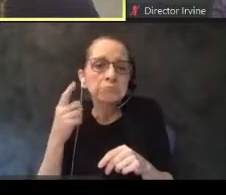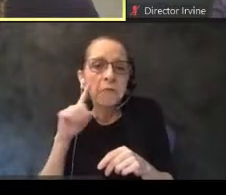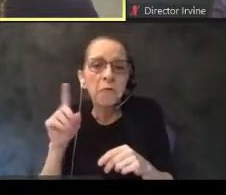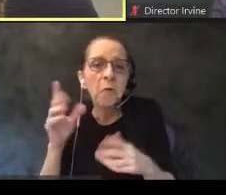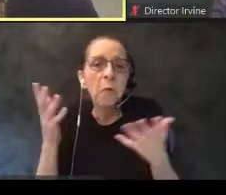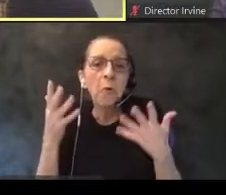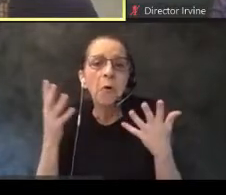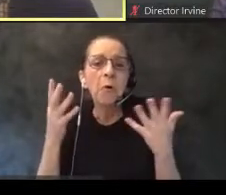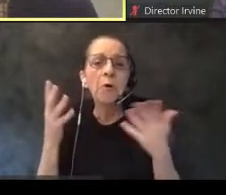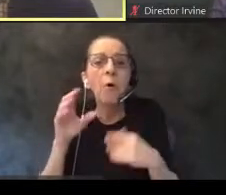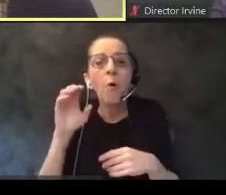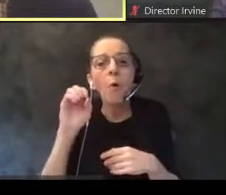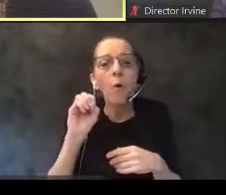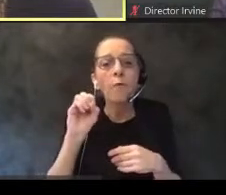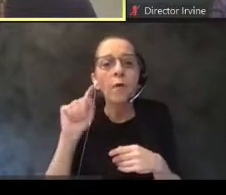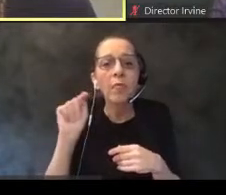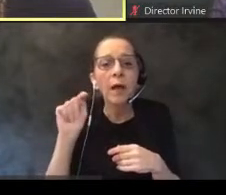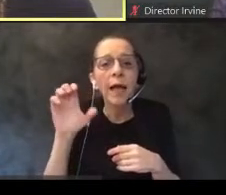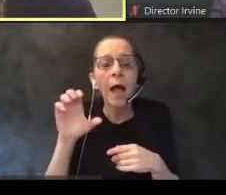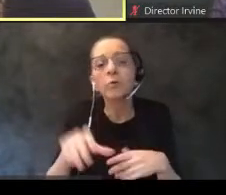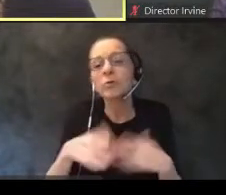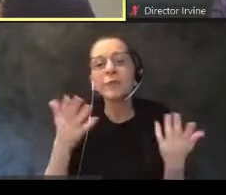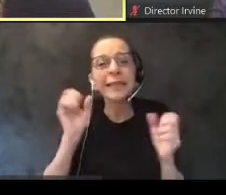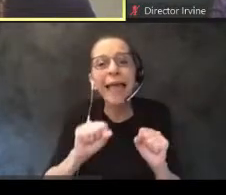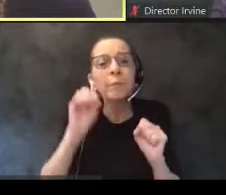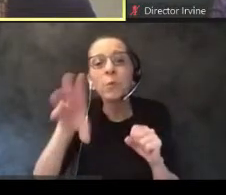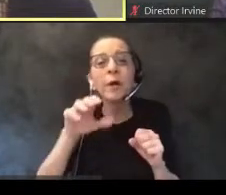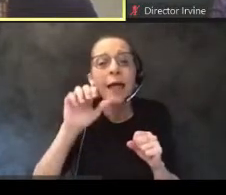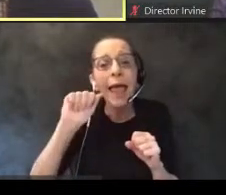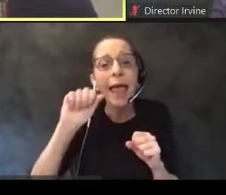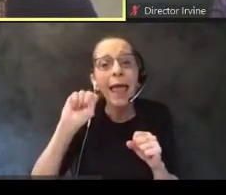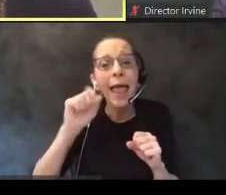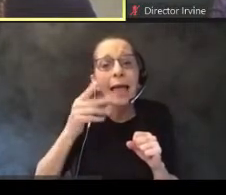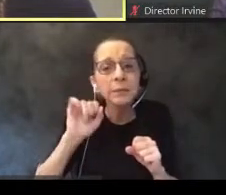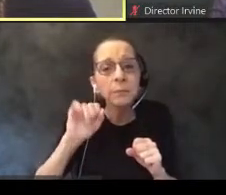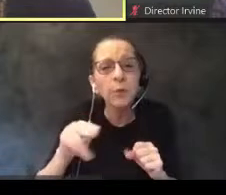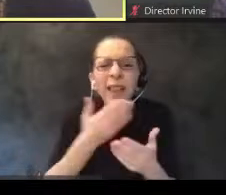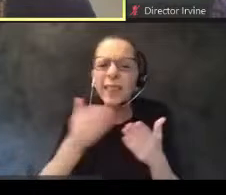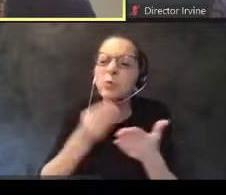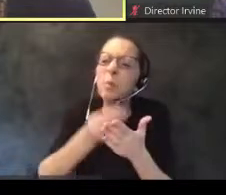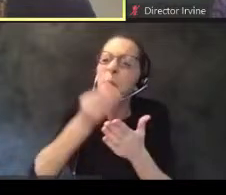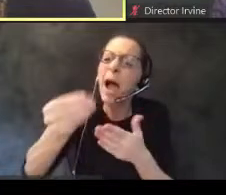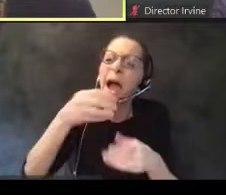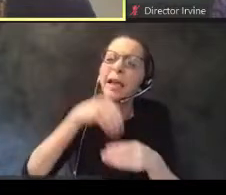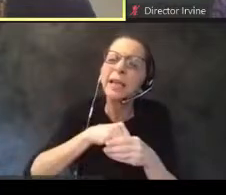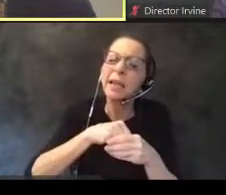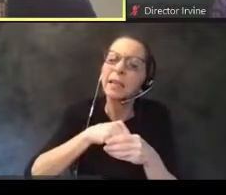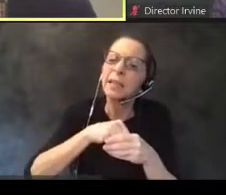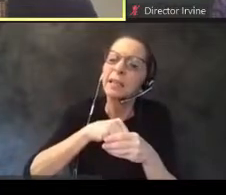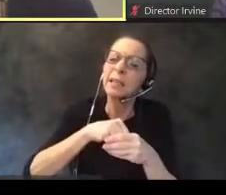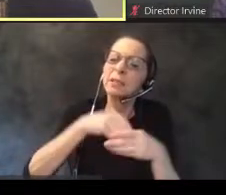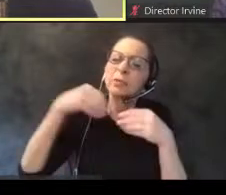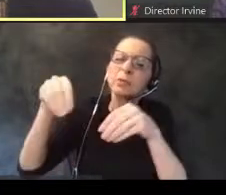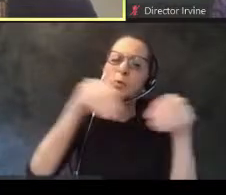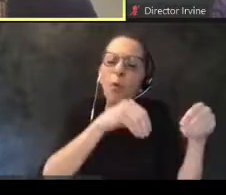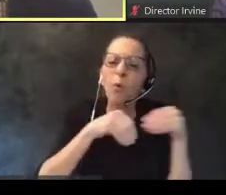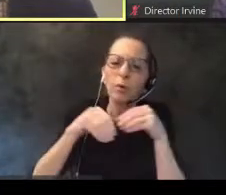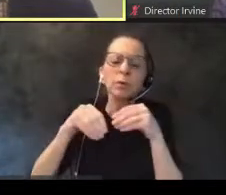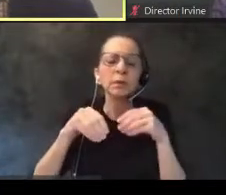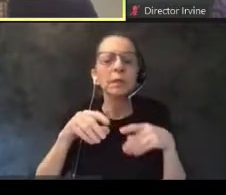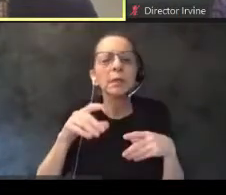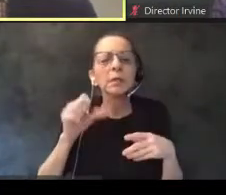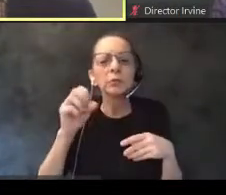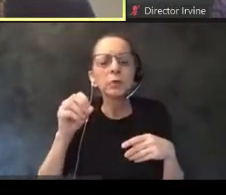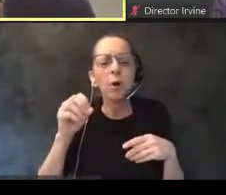kind of over-the-counter, aspirin and things like that. So again, I think there's some flexibility here to deal with kind of